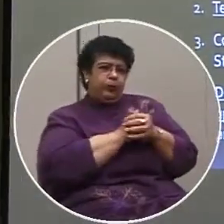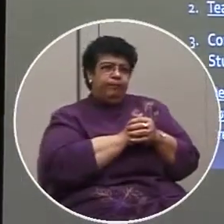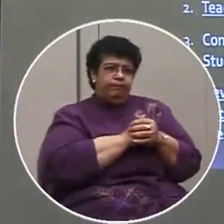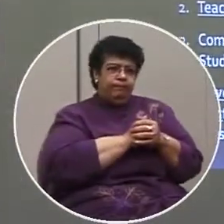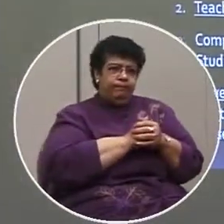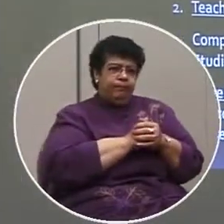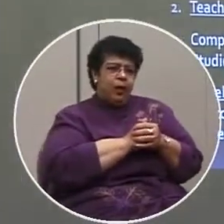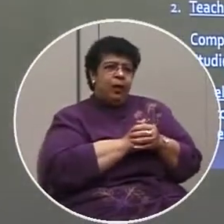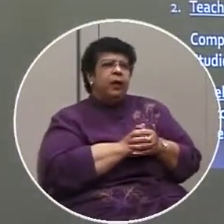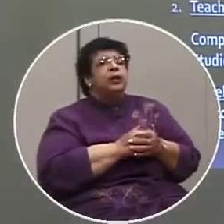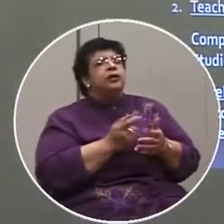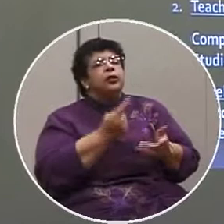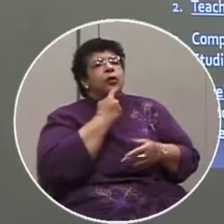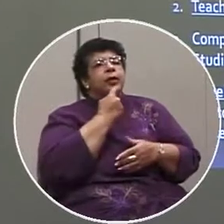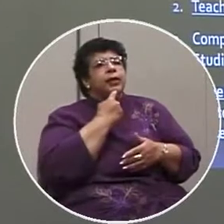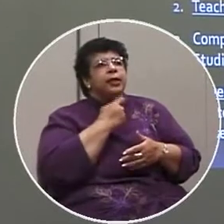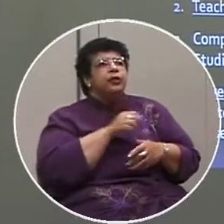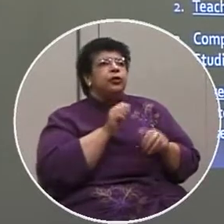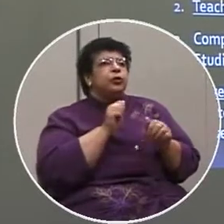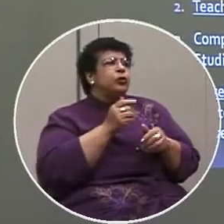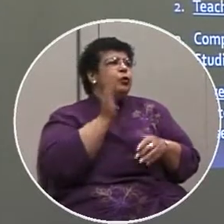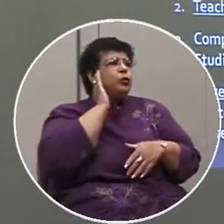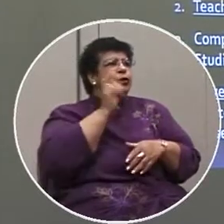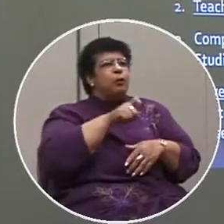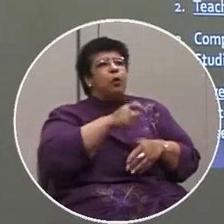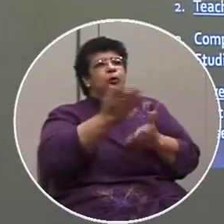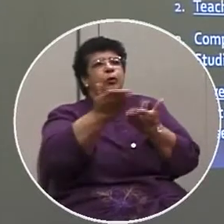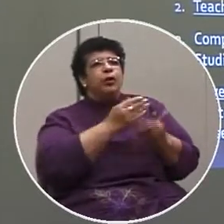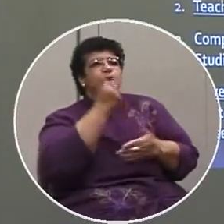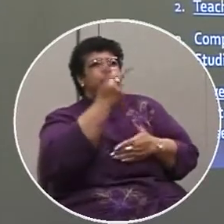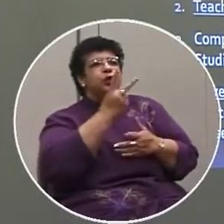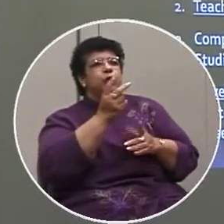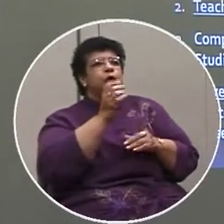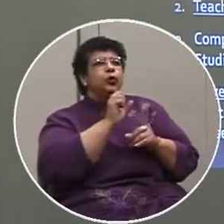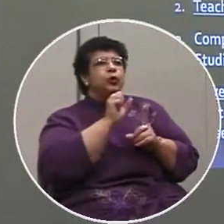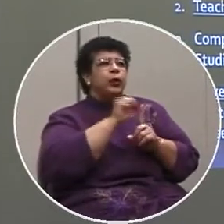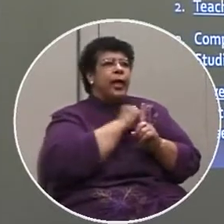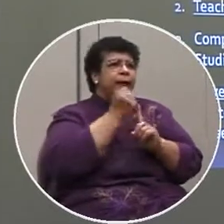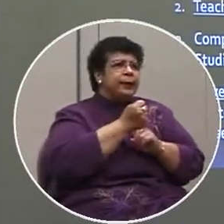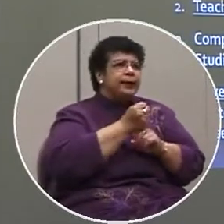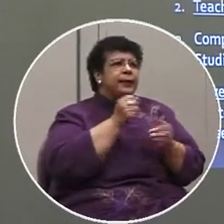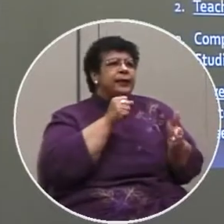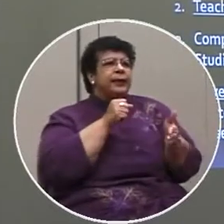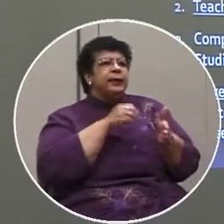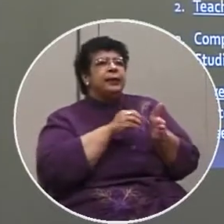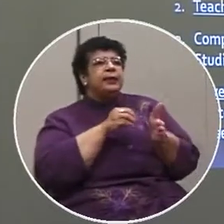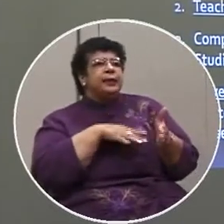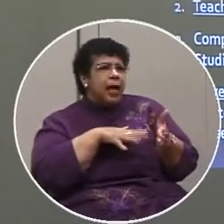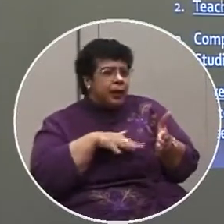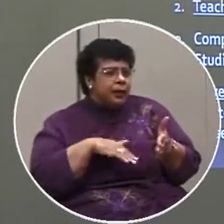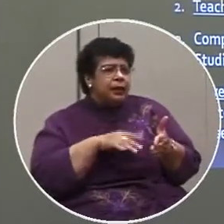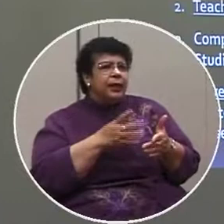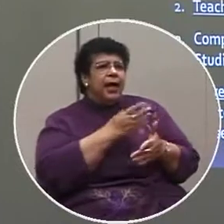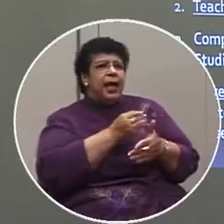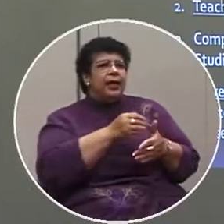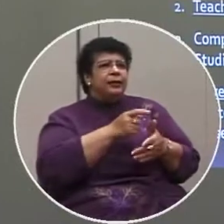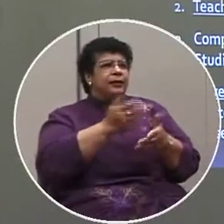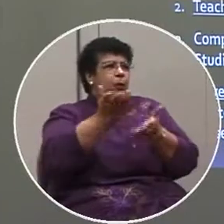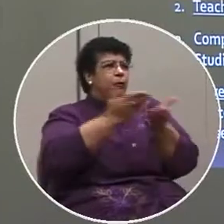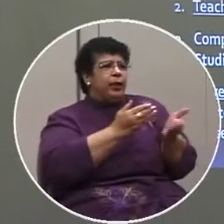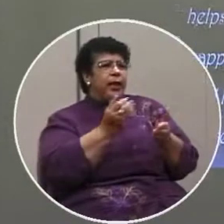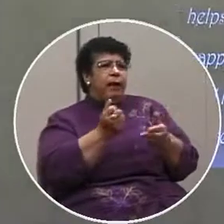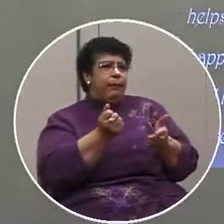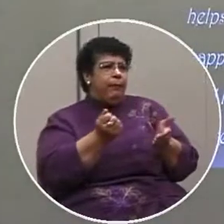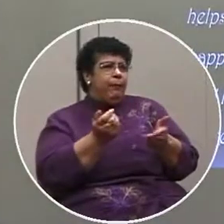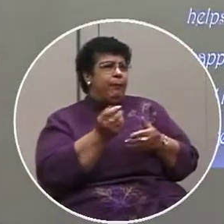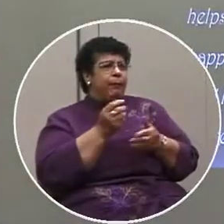So we said you would bring 2 case studies, you would develop a piece on thinking functionally, and you would bring that, and you did that back in